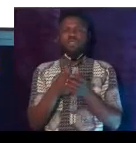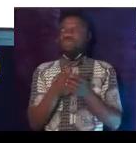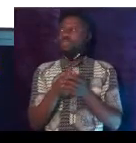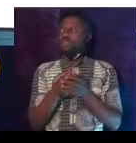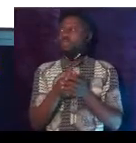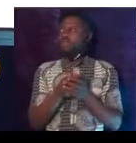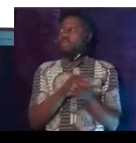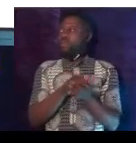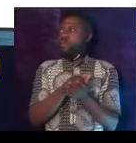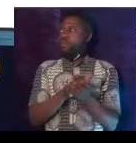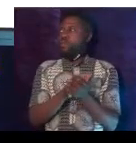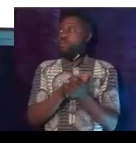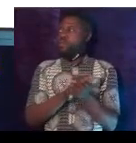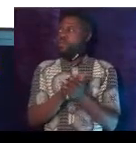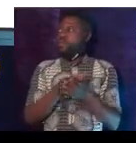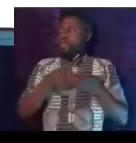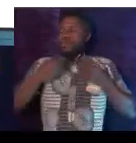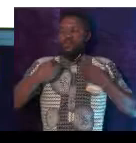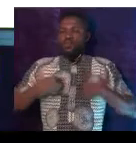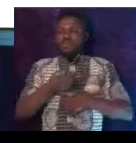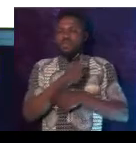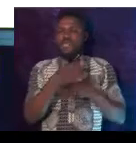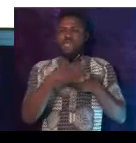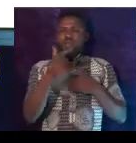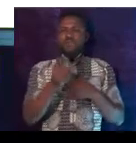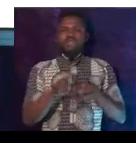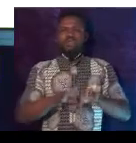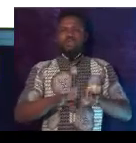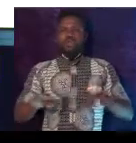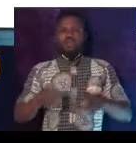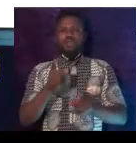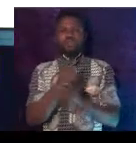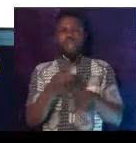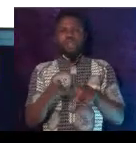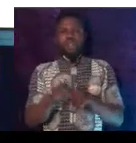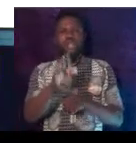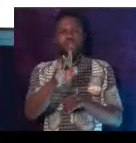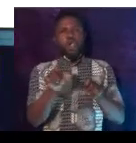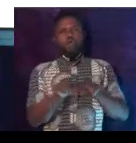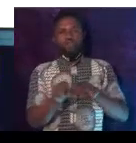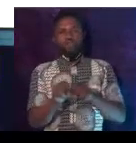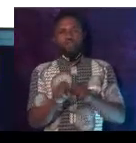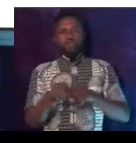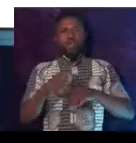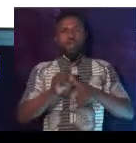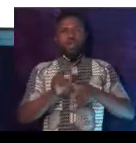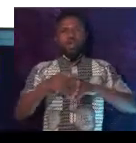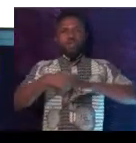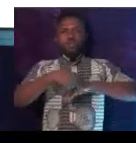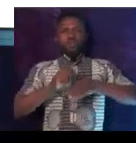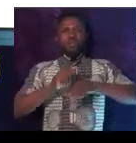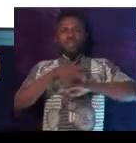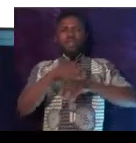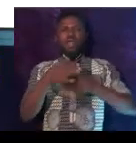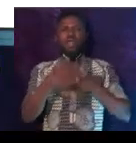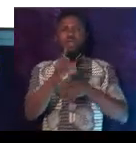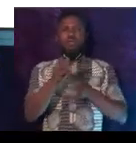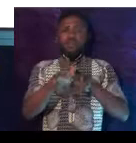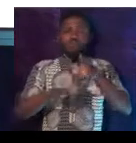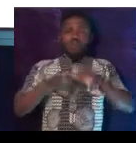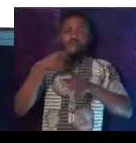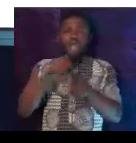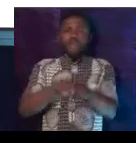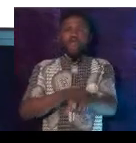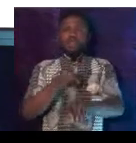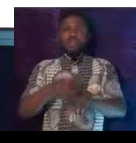one. Friction wears away surfaces. It wears away surfaces. Just like your shoe or your sandal. After you have used